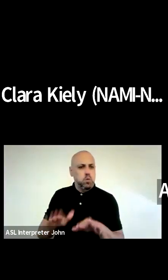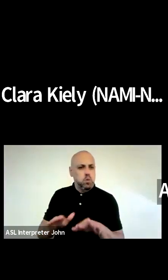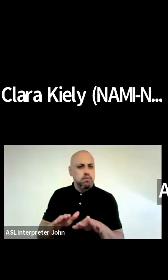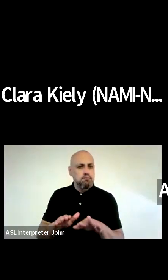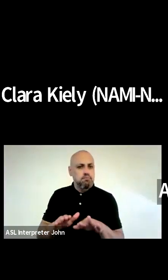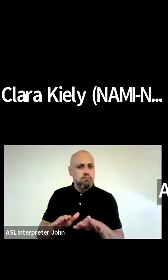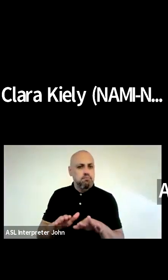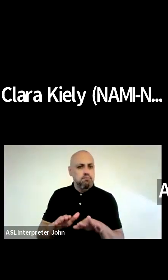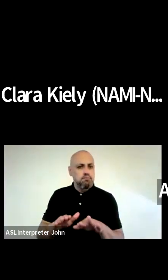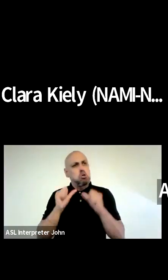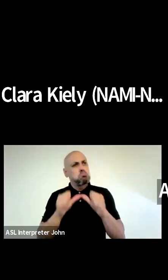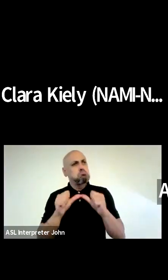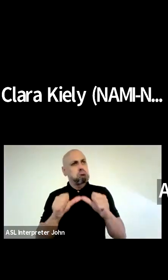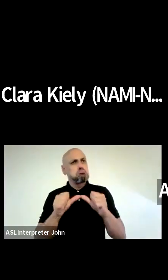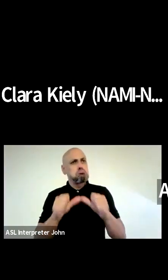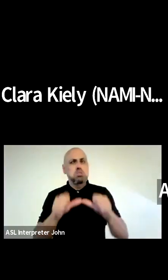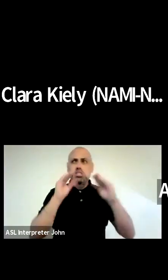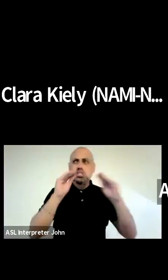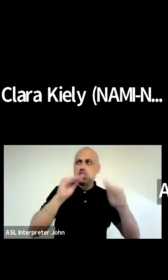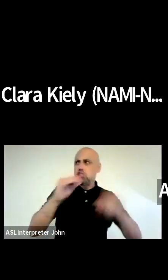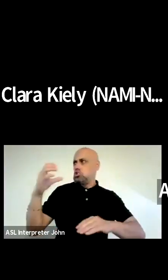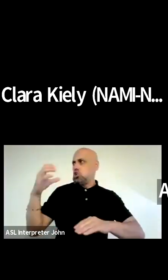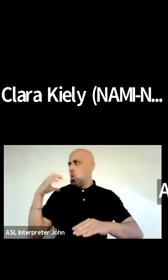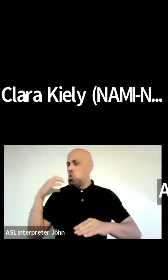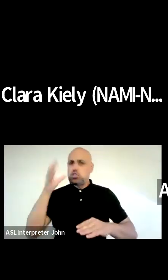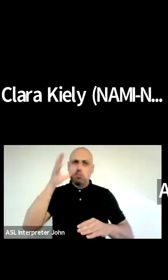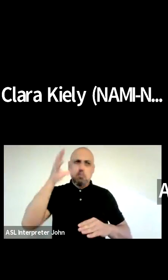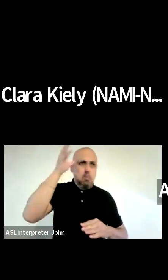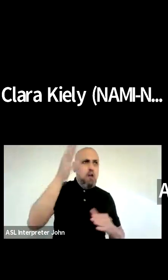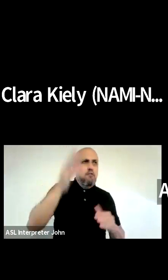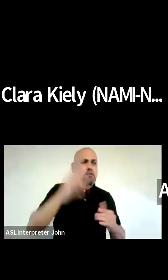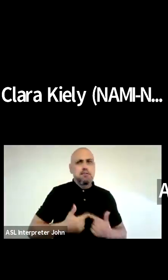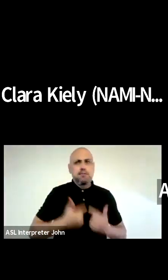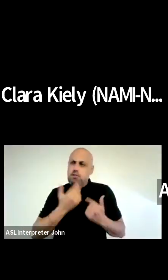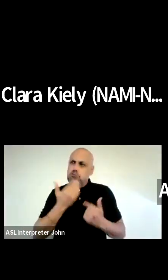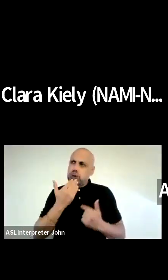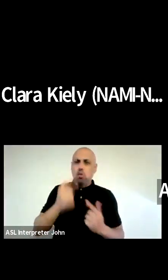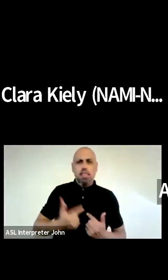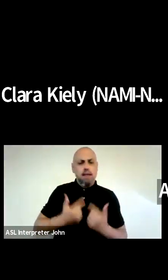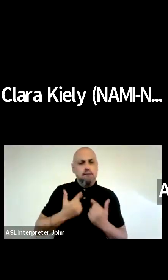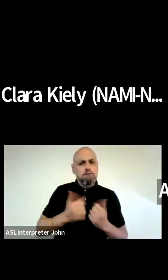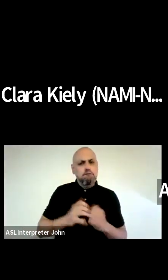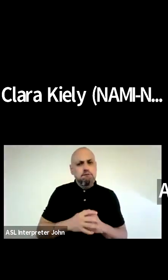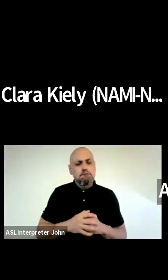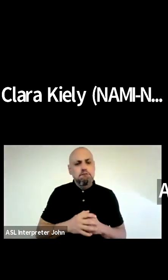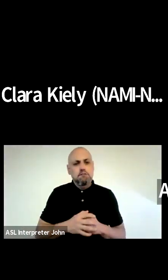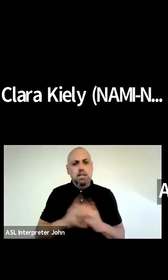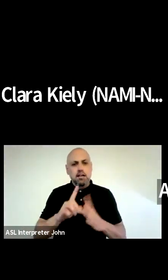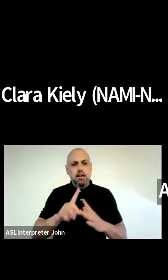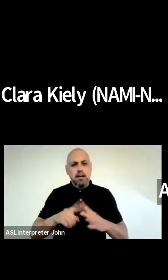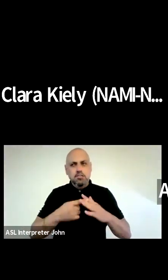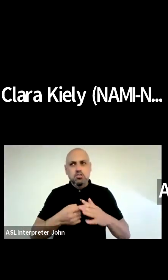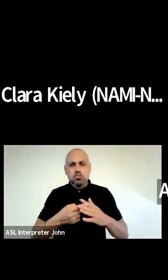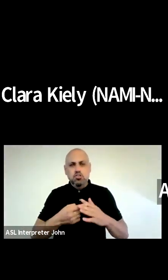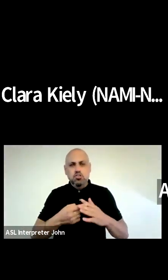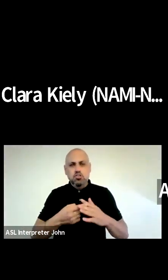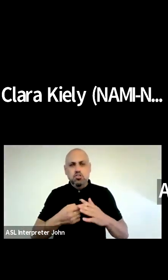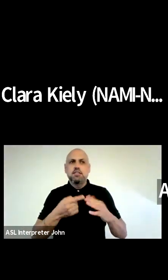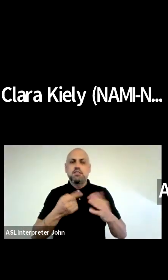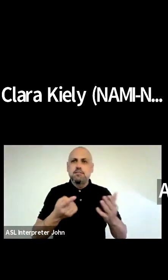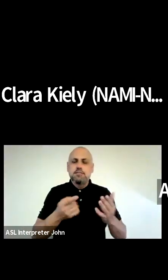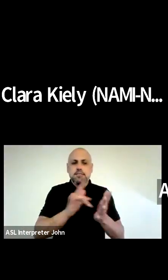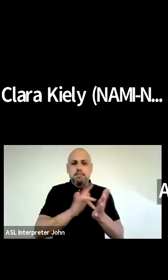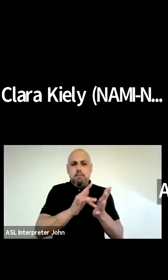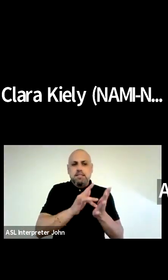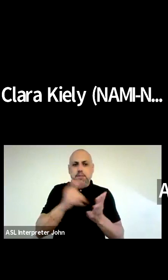continued like this: teaching, coaching, parenting, living a decent life. I started responsibly weaning off meds.